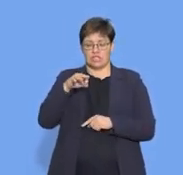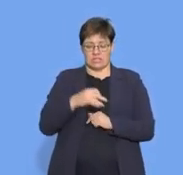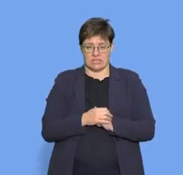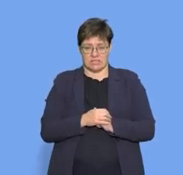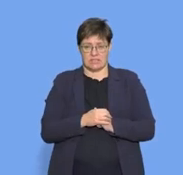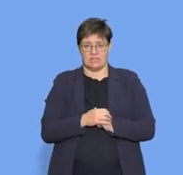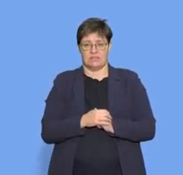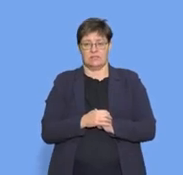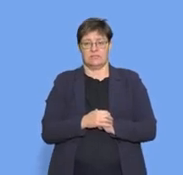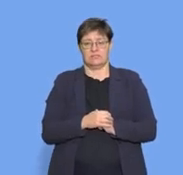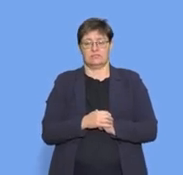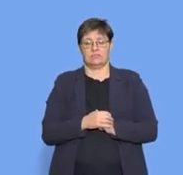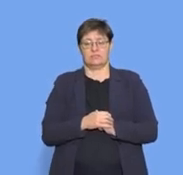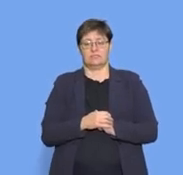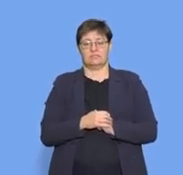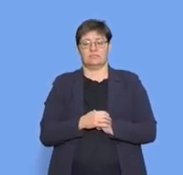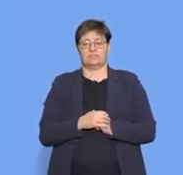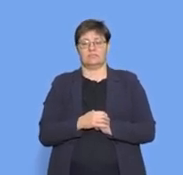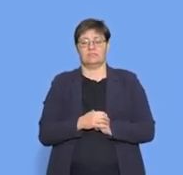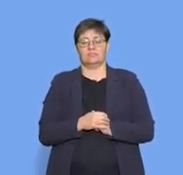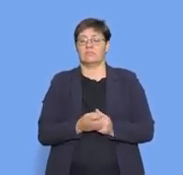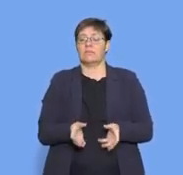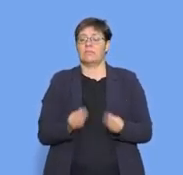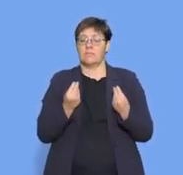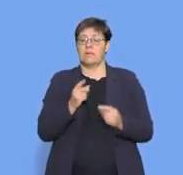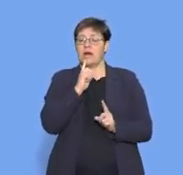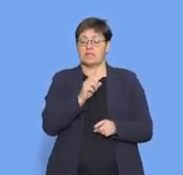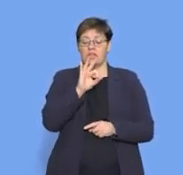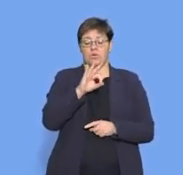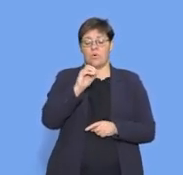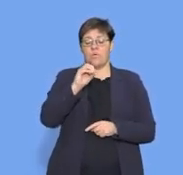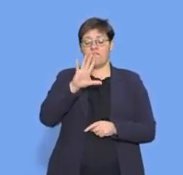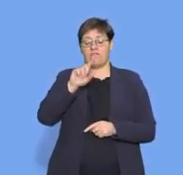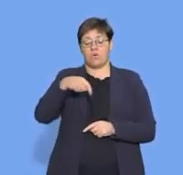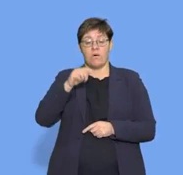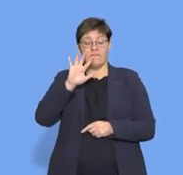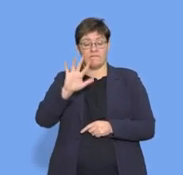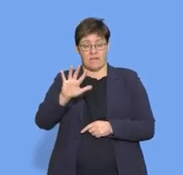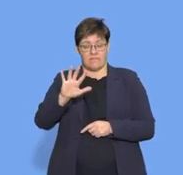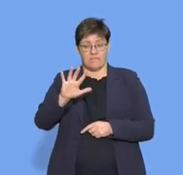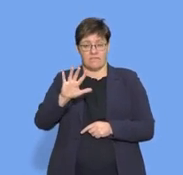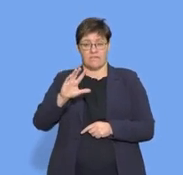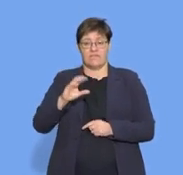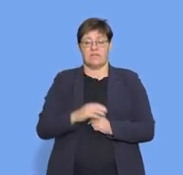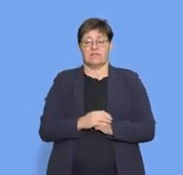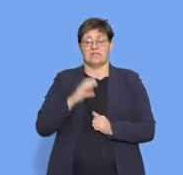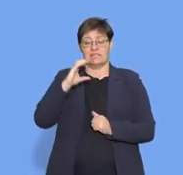2.5 times 13. And I get an answer of